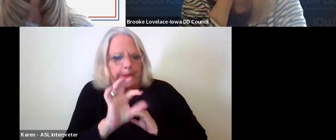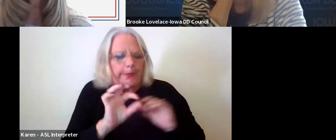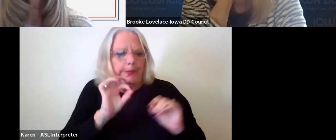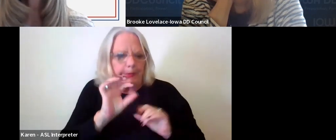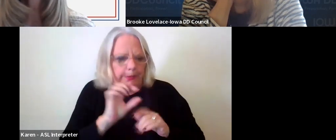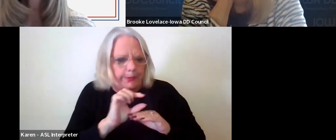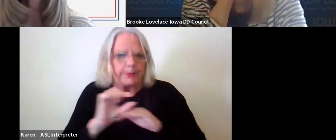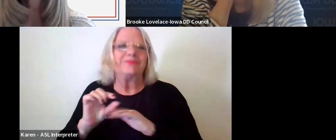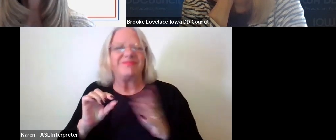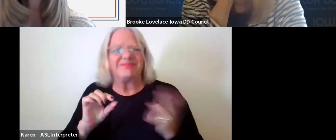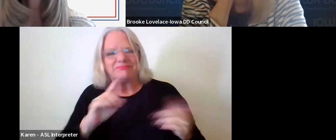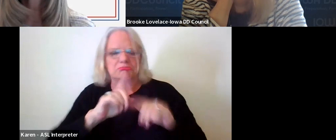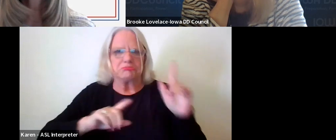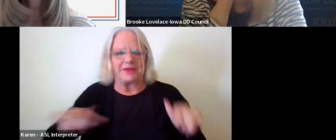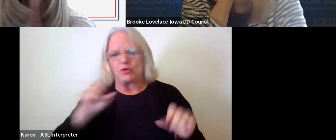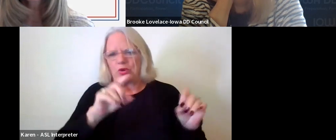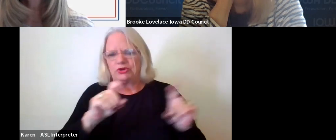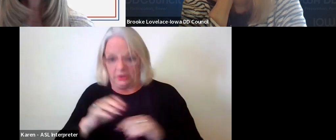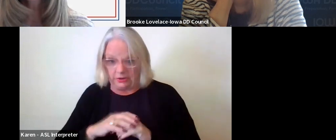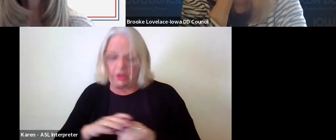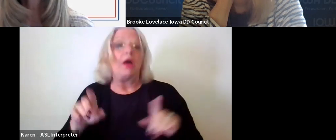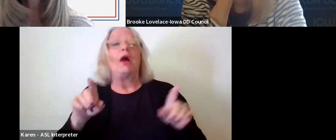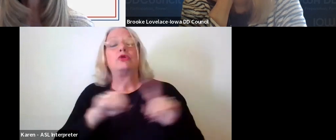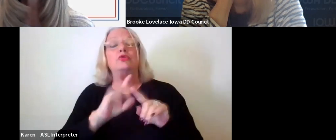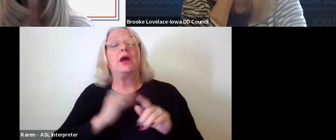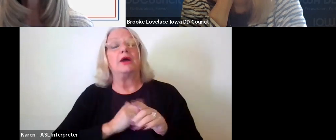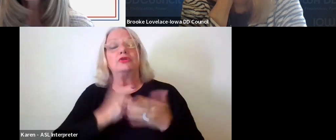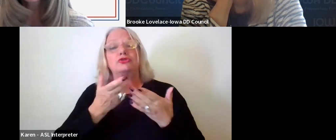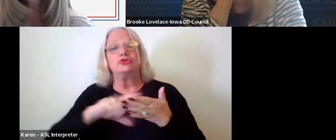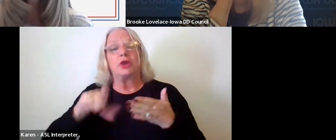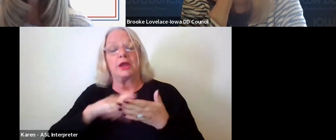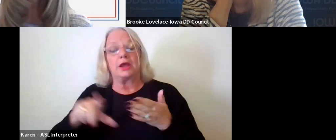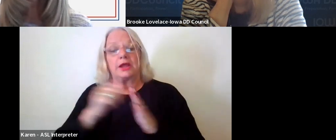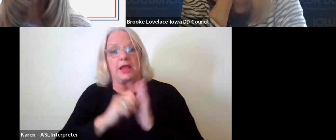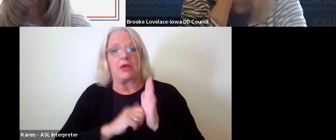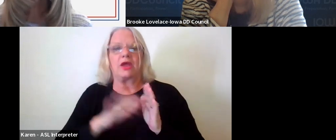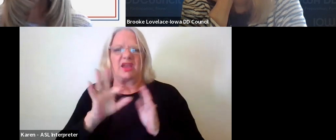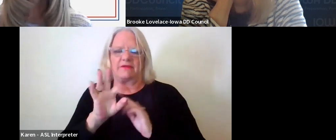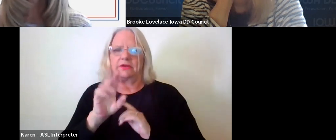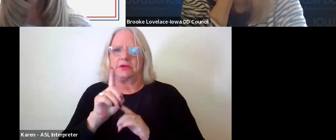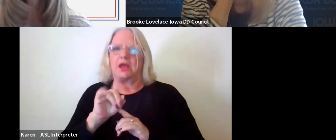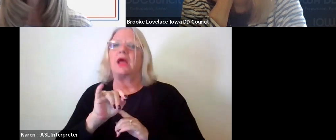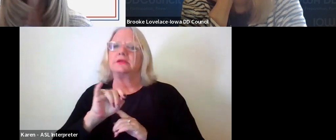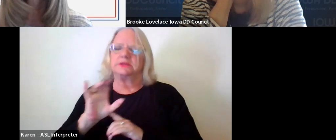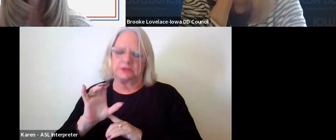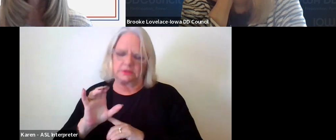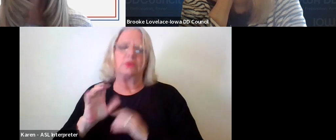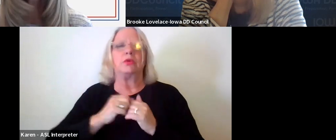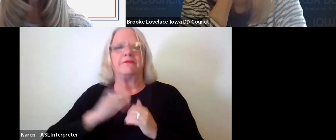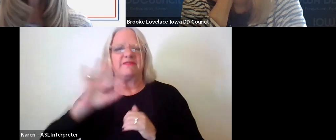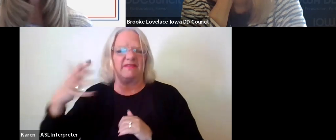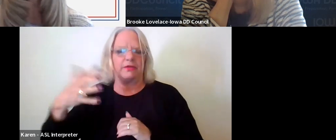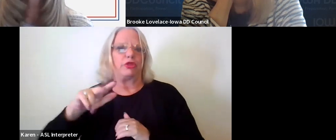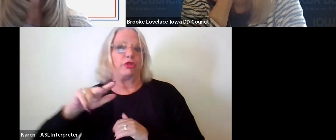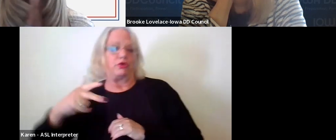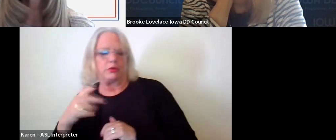is we also have an FDIC insured checking account option through Fifth Third Bank. So we don't have a